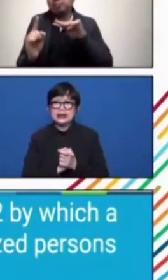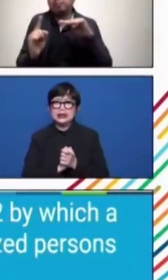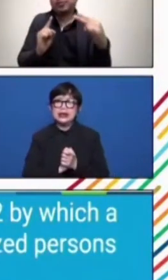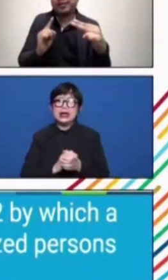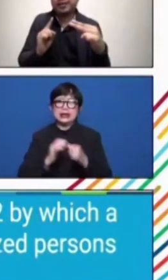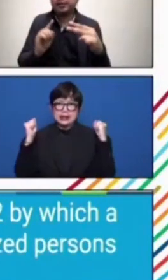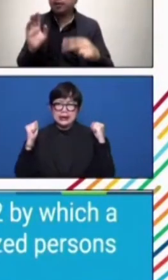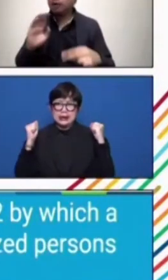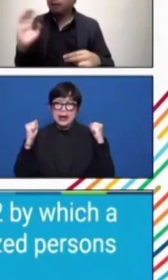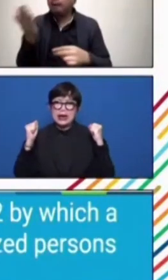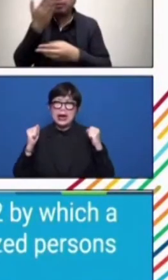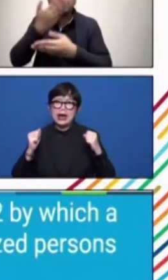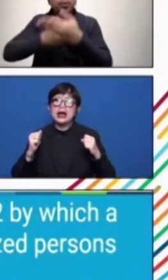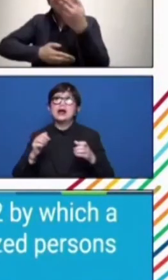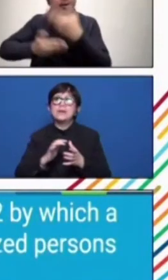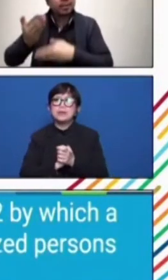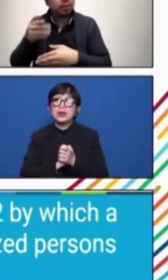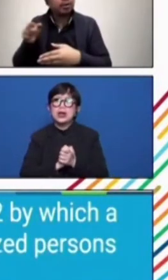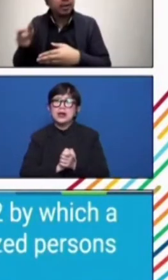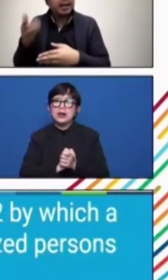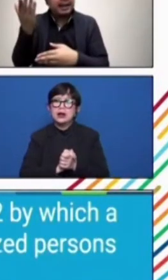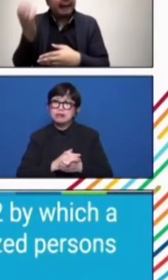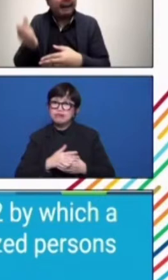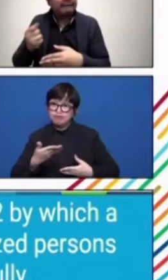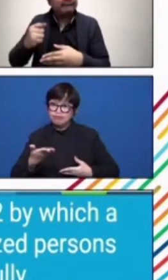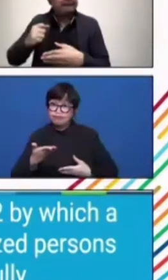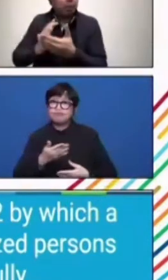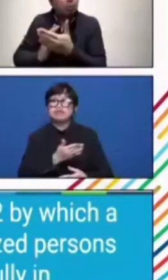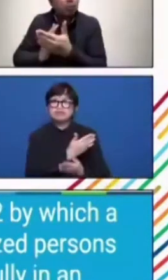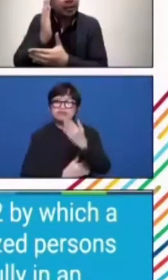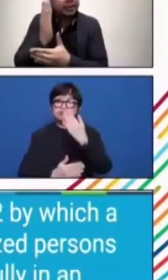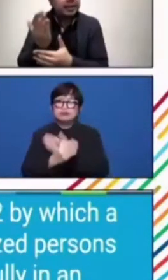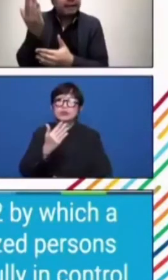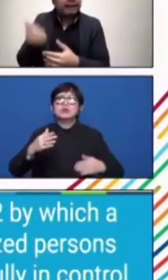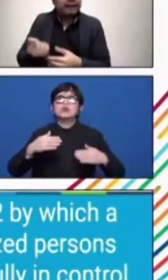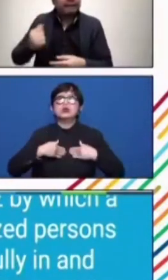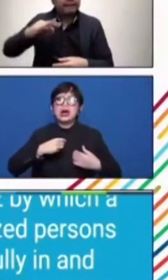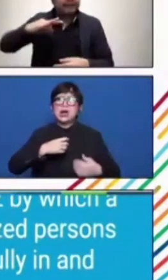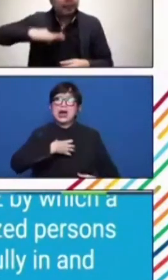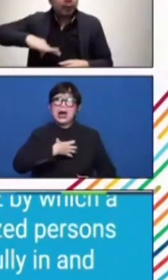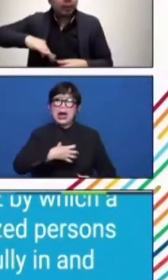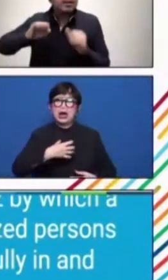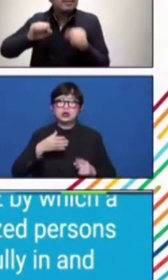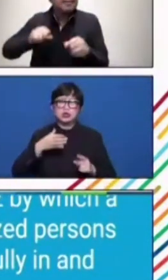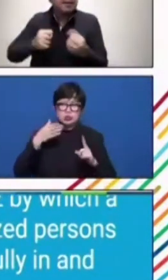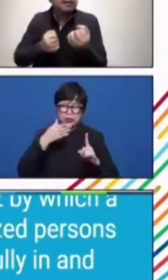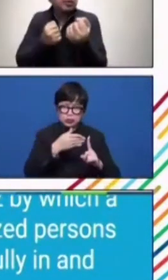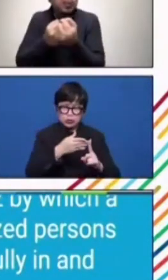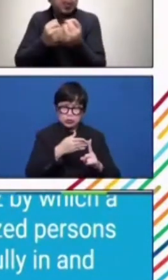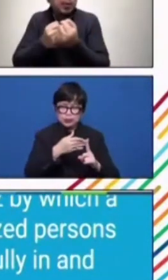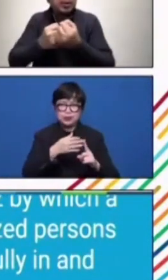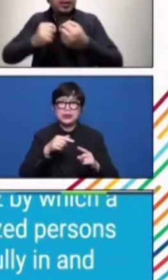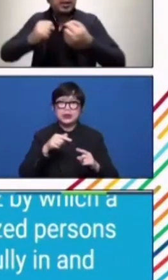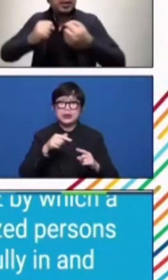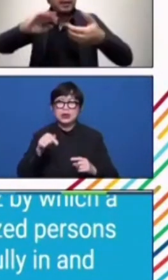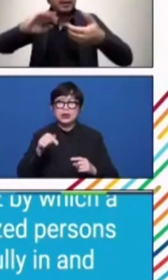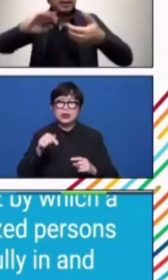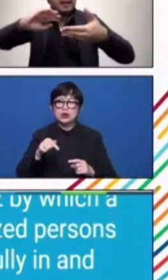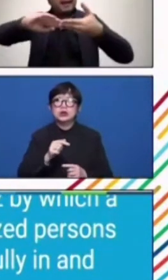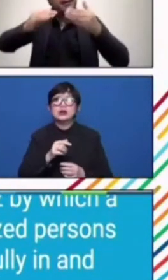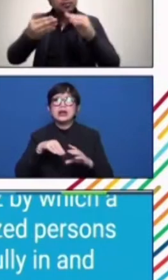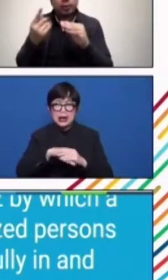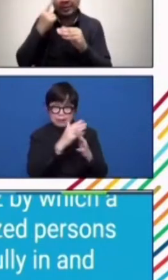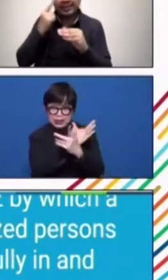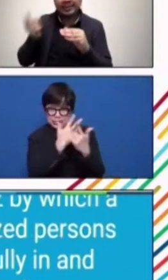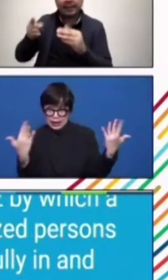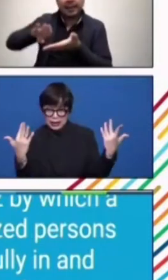entitled to participate fully in and contribute to society rather than being seen as the marginalized object of